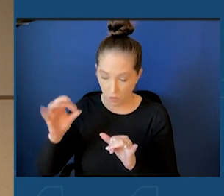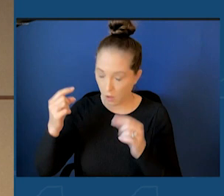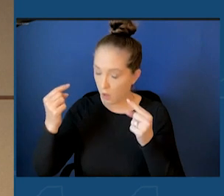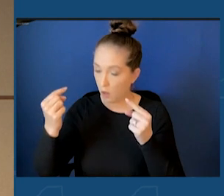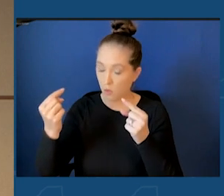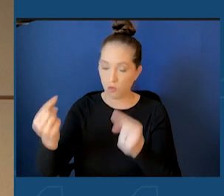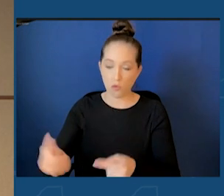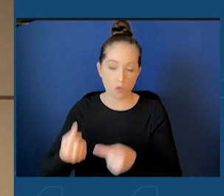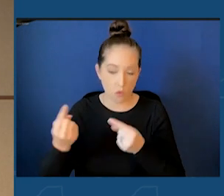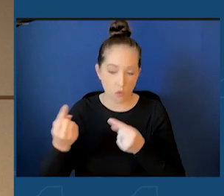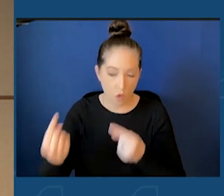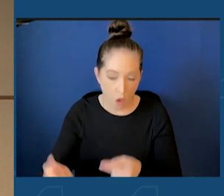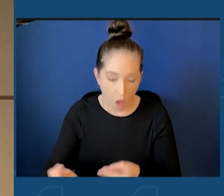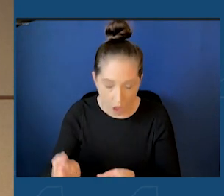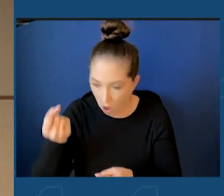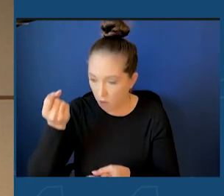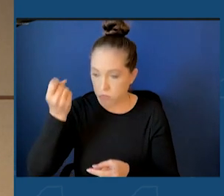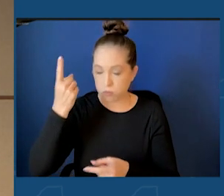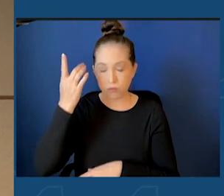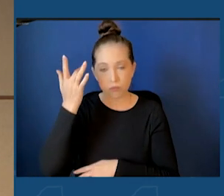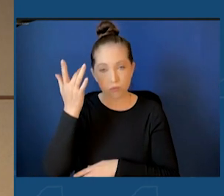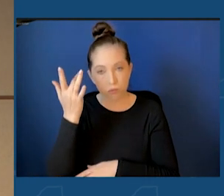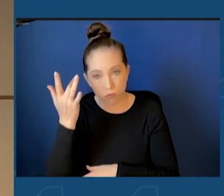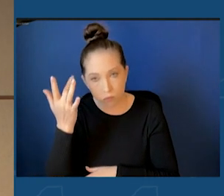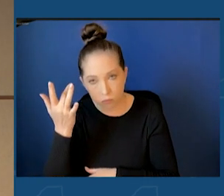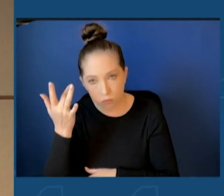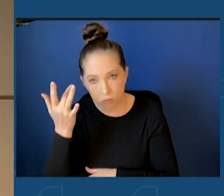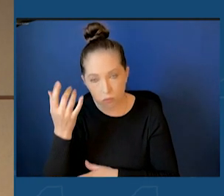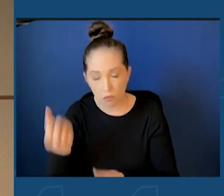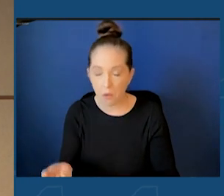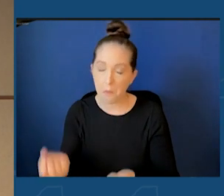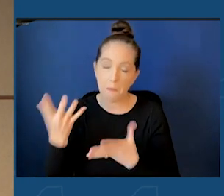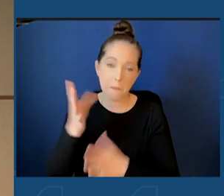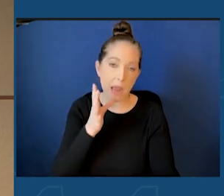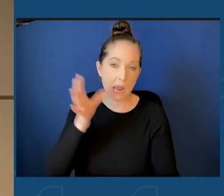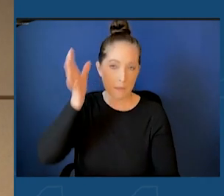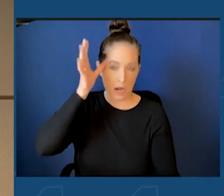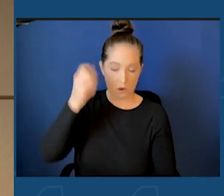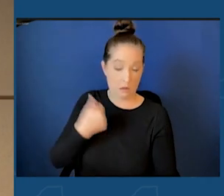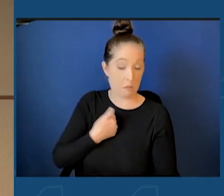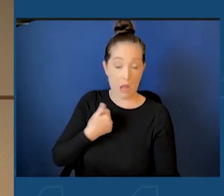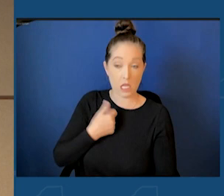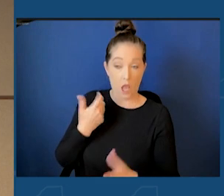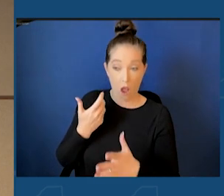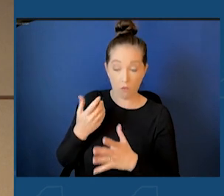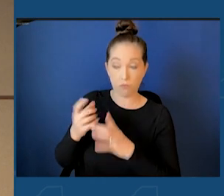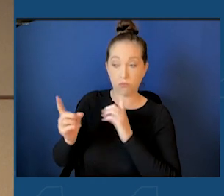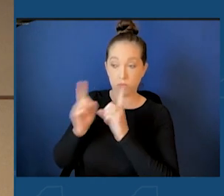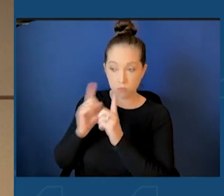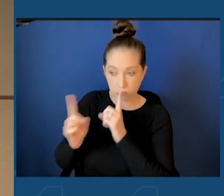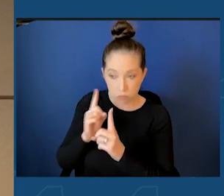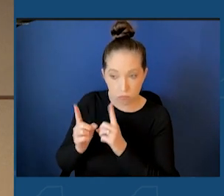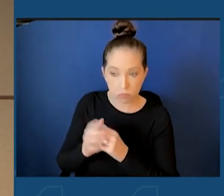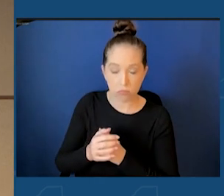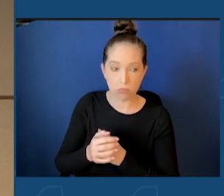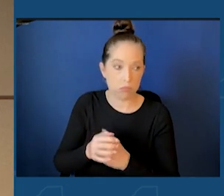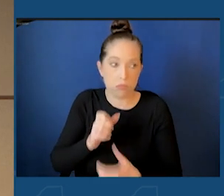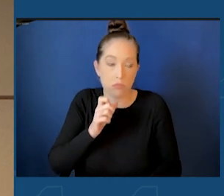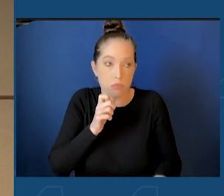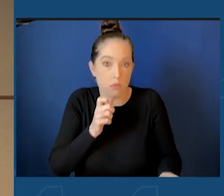death. Like so many parents that I've spoken to, she didn't see any signs of